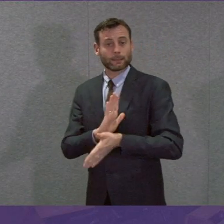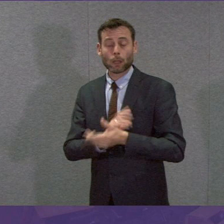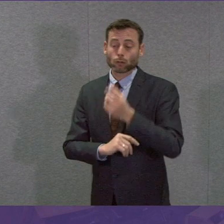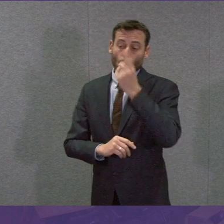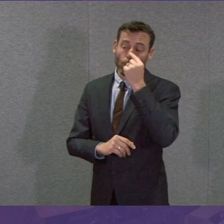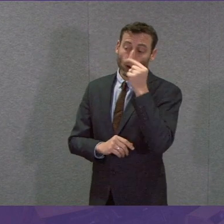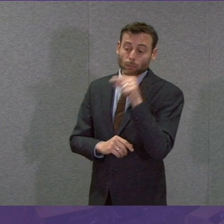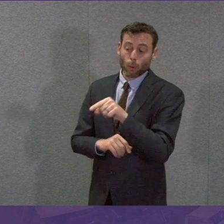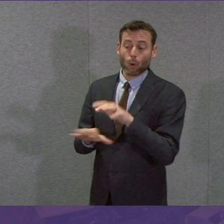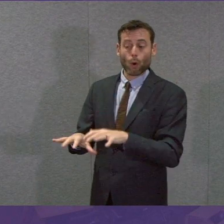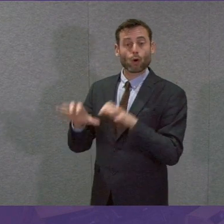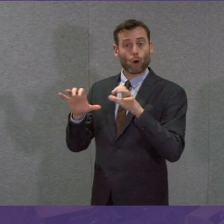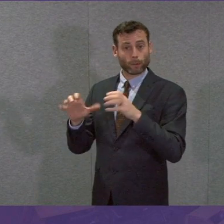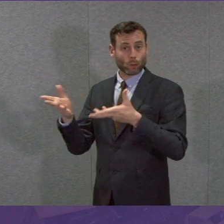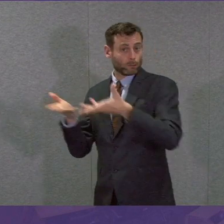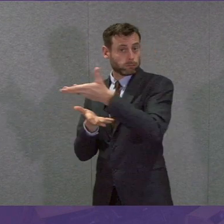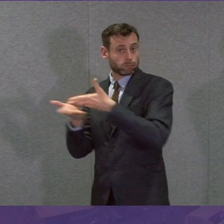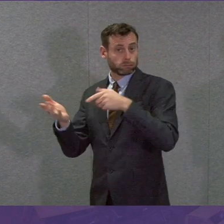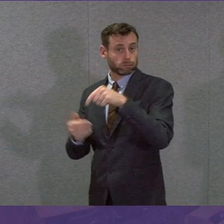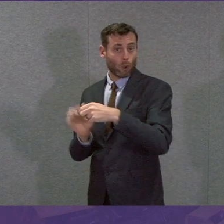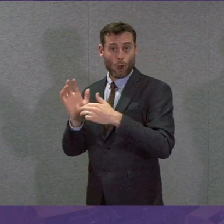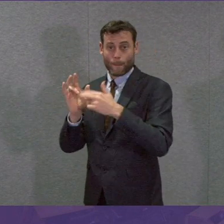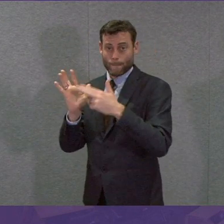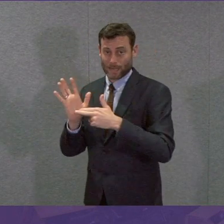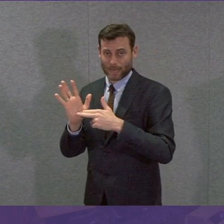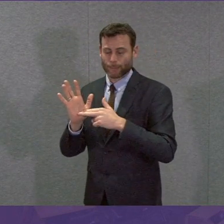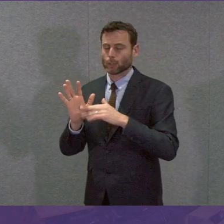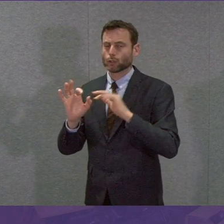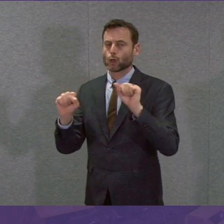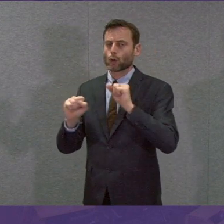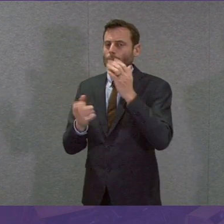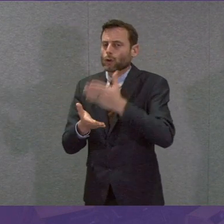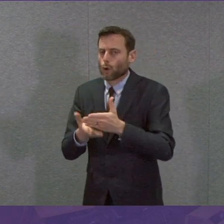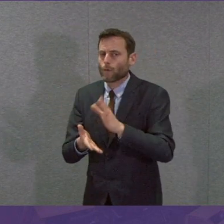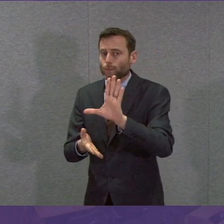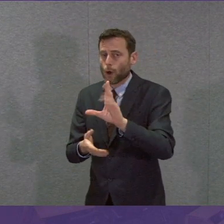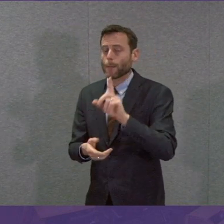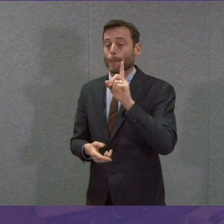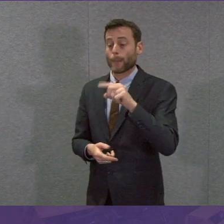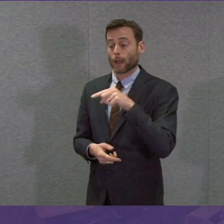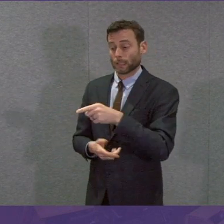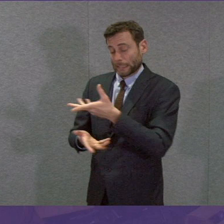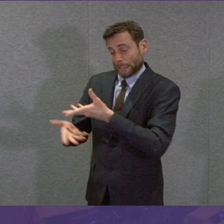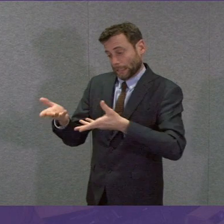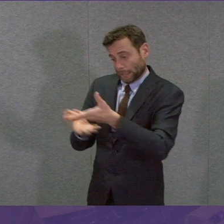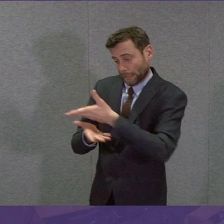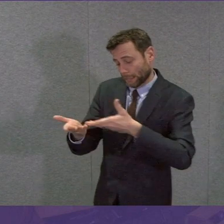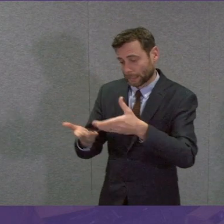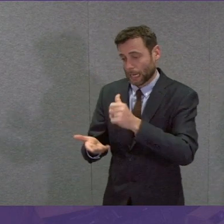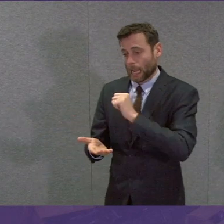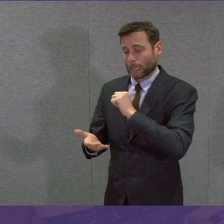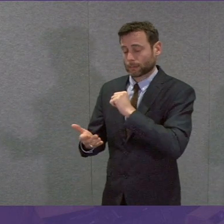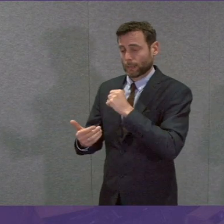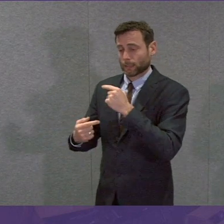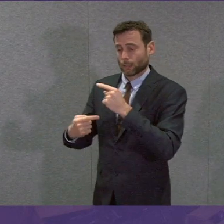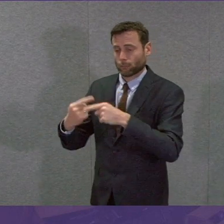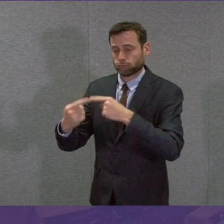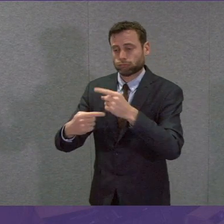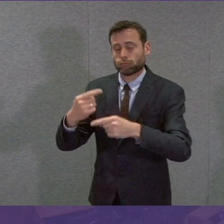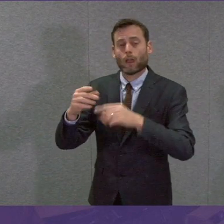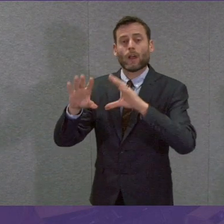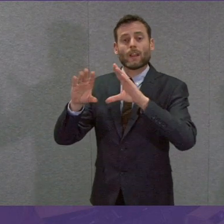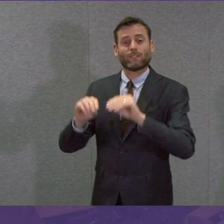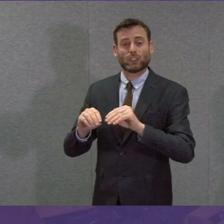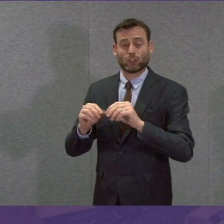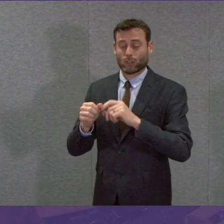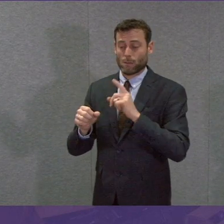consider this on Monday, and this is still unconfirmed completely. We would intend to finish our entire process on Tuesday, as I've indicated, first